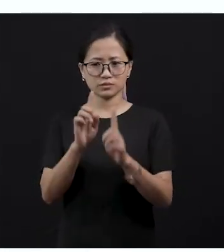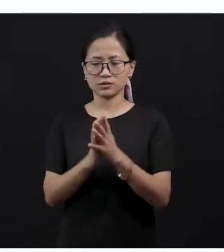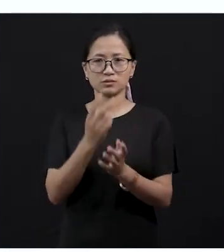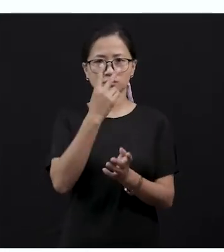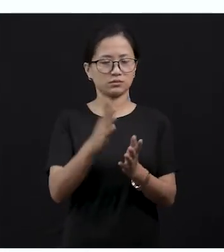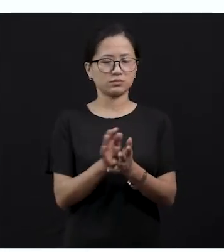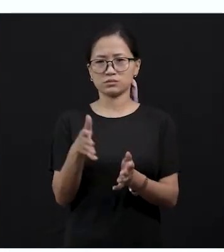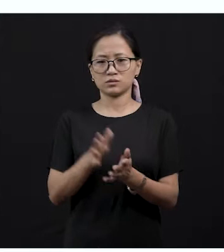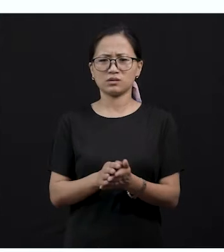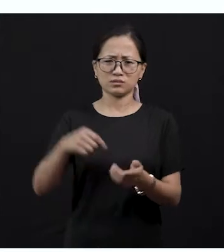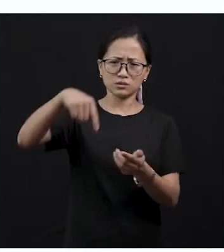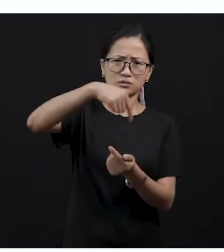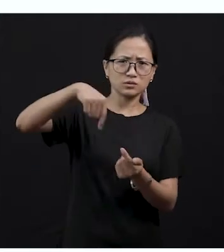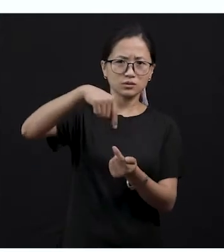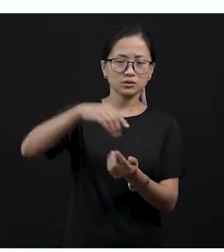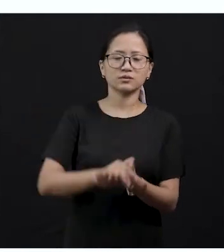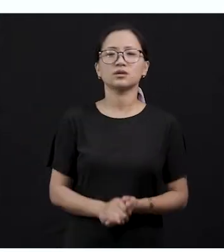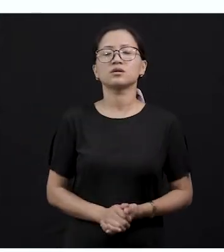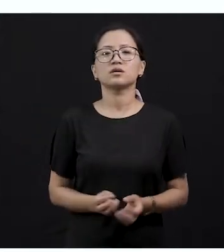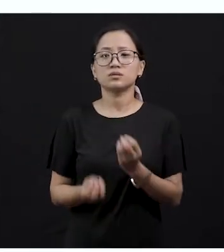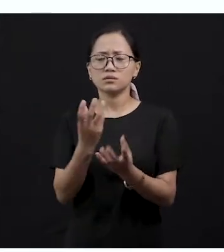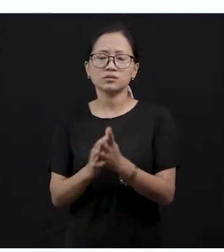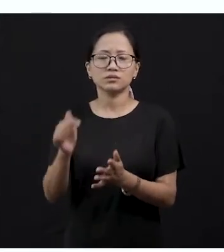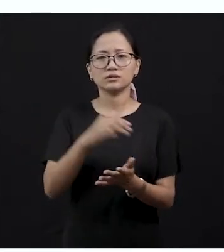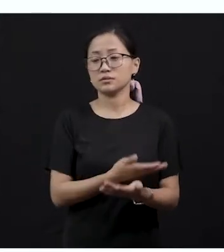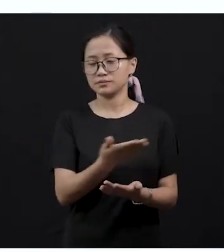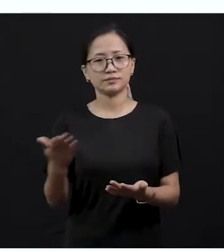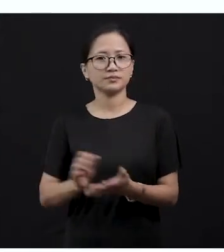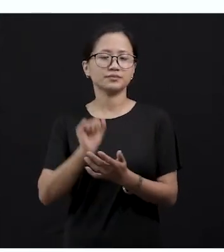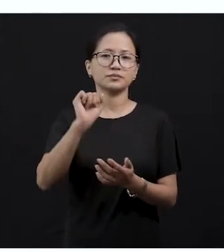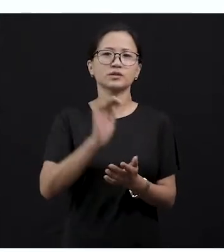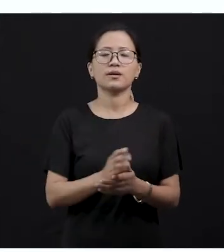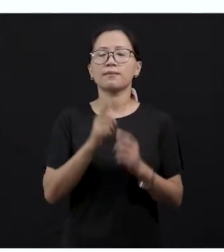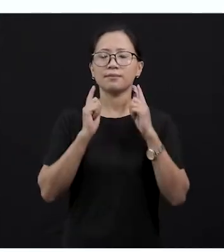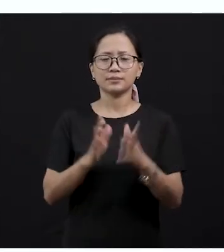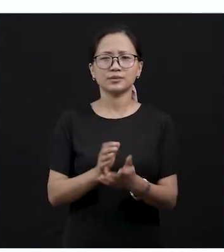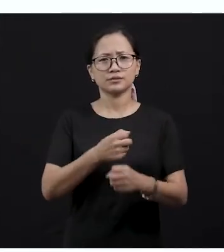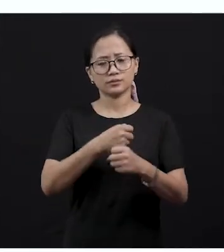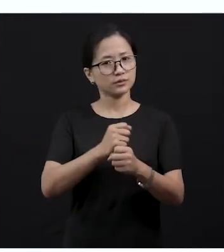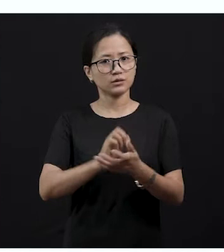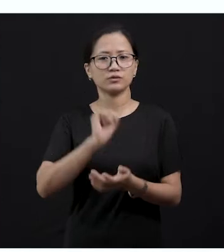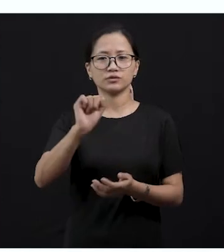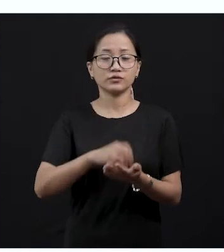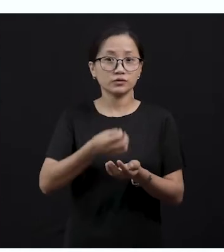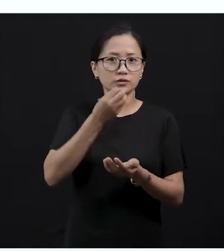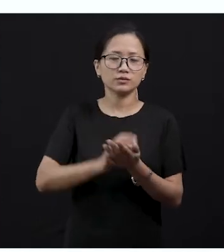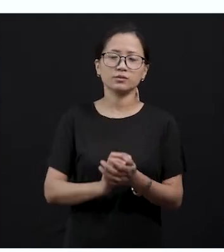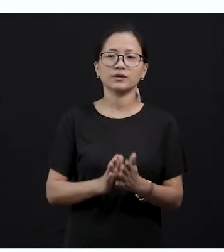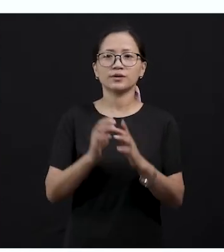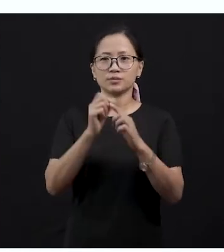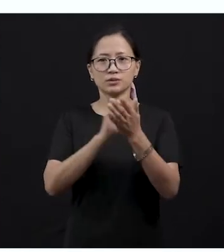the plants cooking by themselves, but they make their own food by the process of